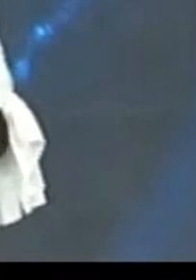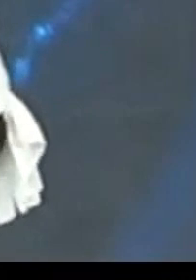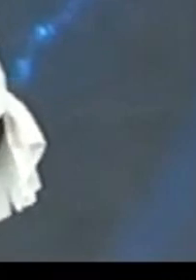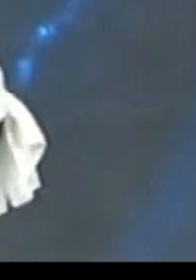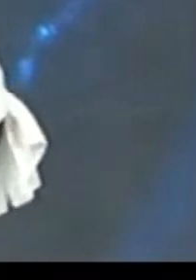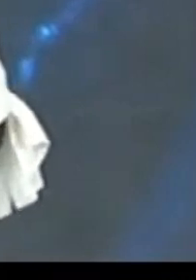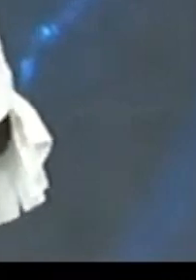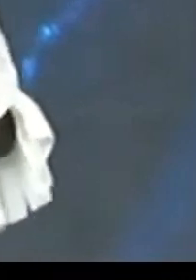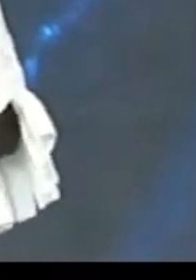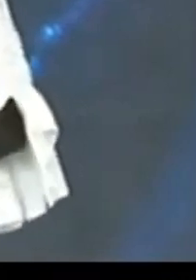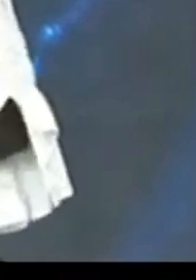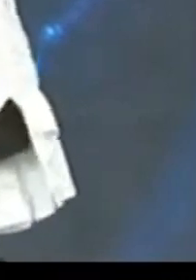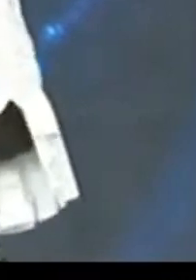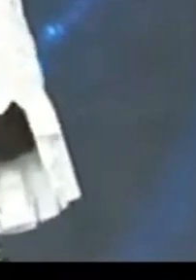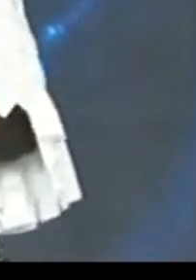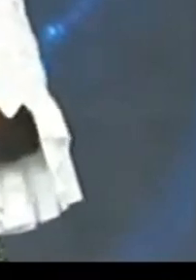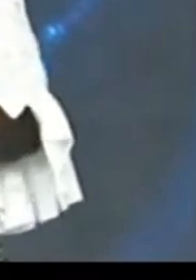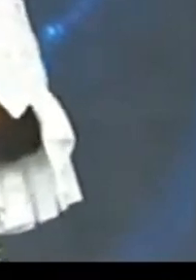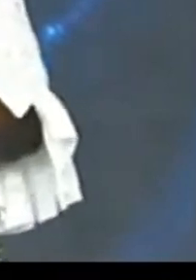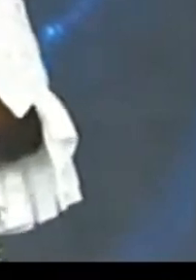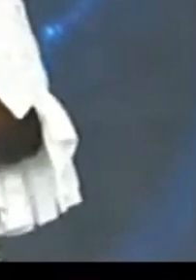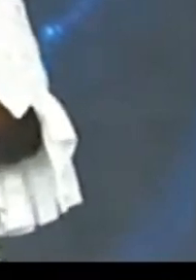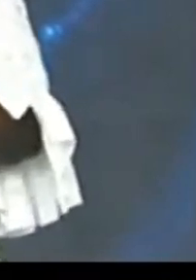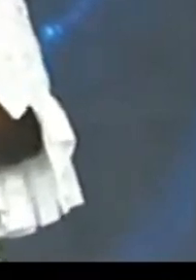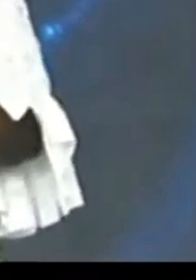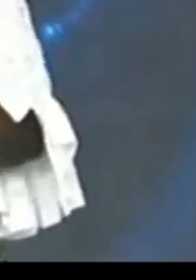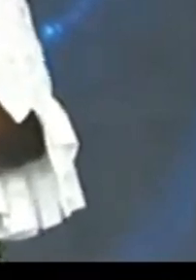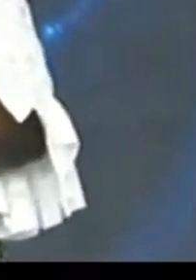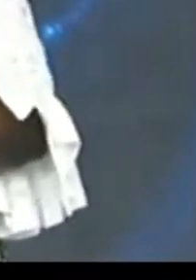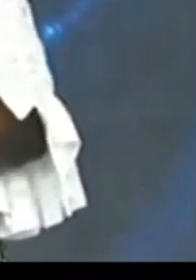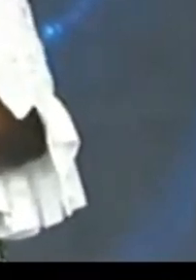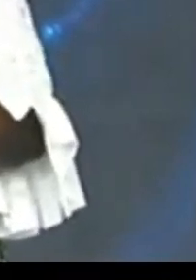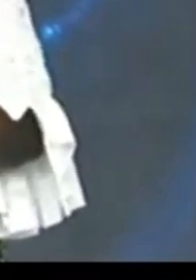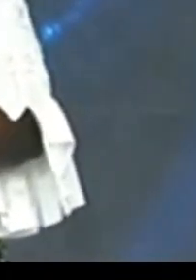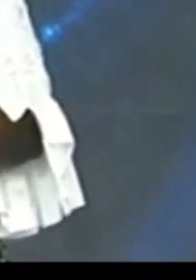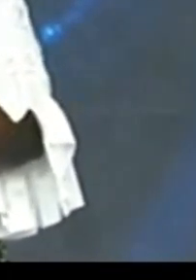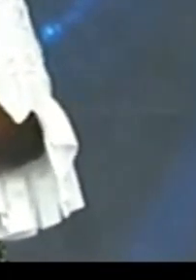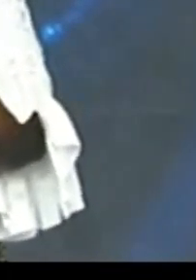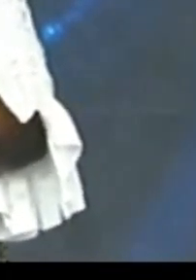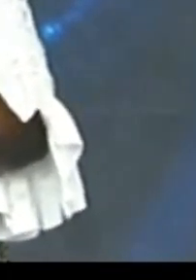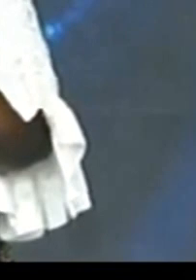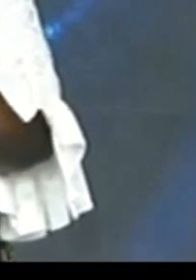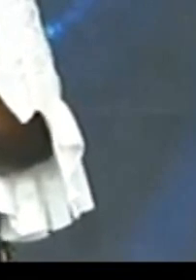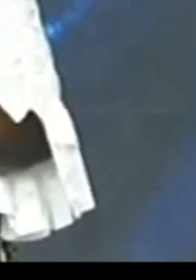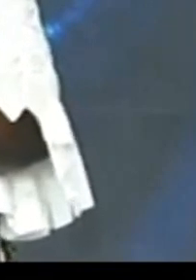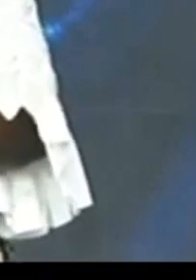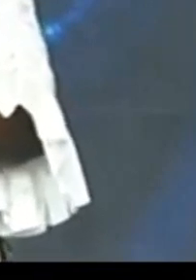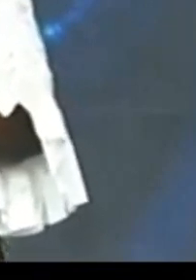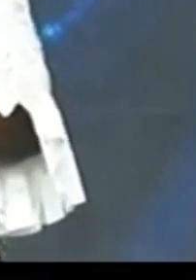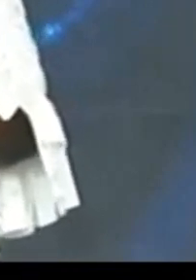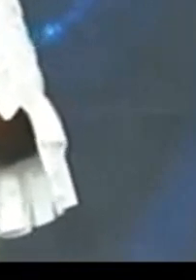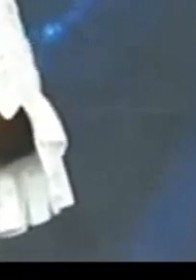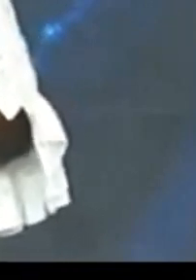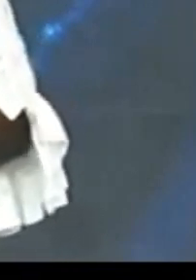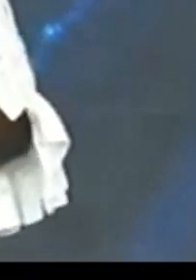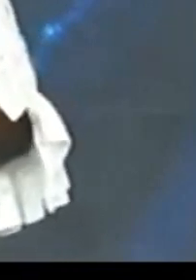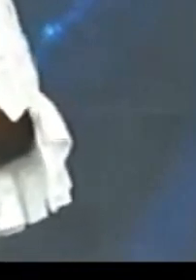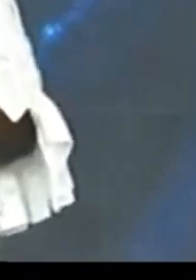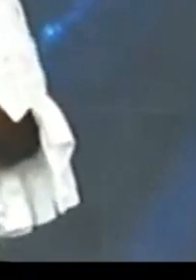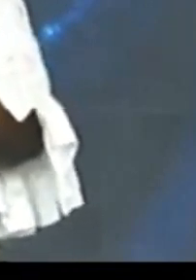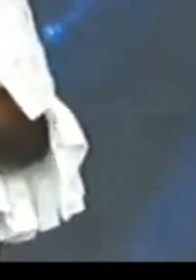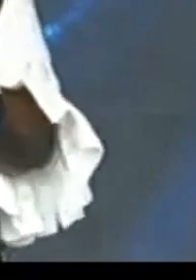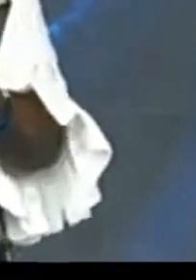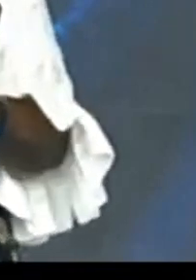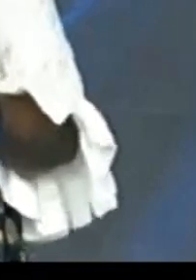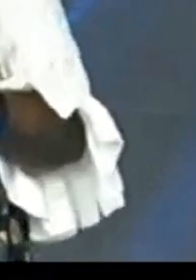Ezeala Joy Ijoma from Chief Benson District, Rumola Group, Port Harcourt